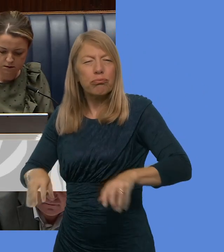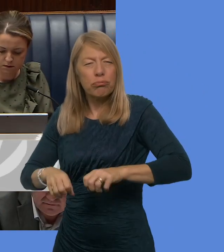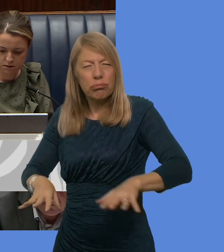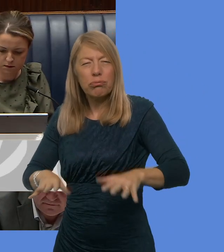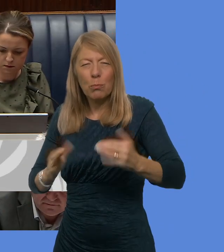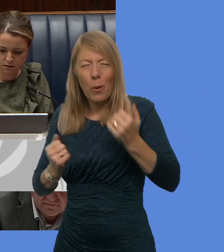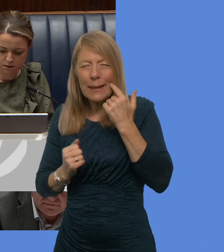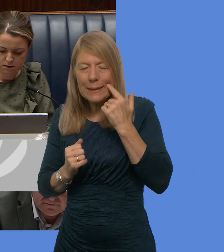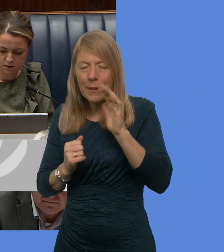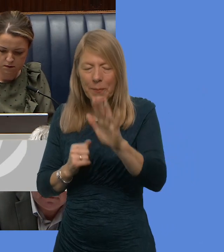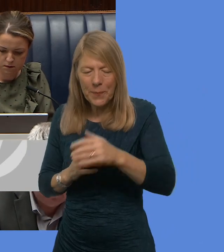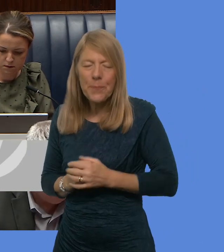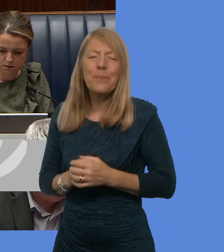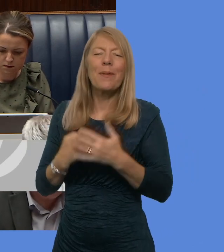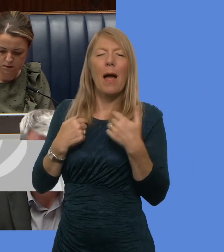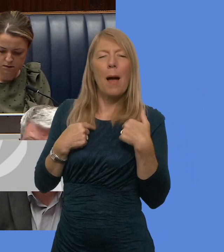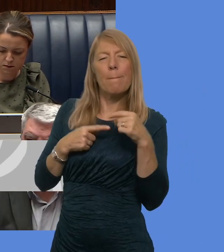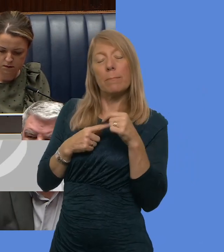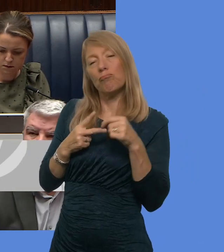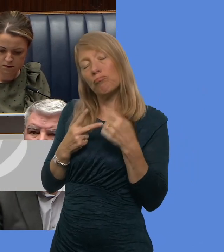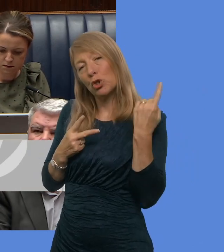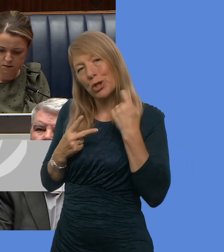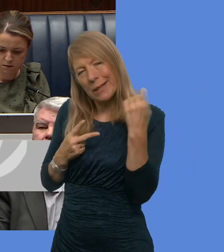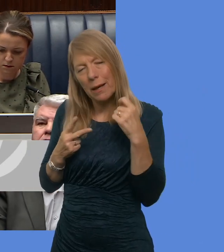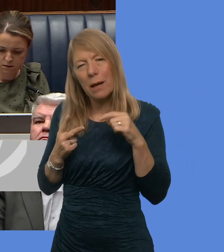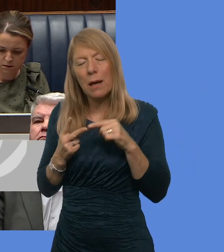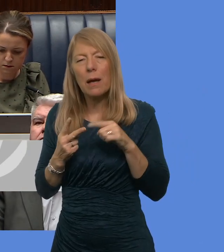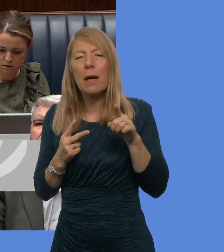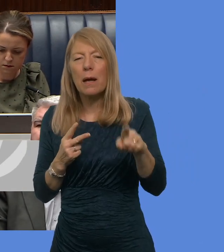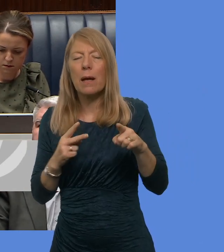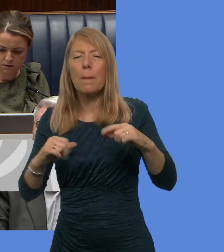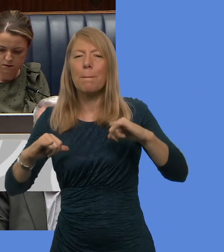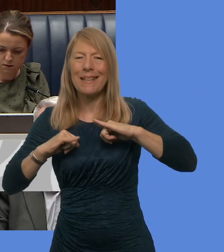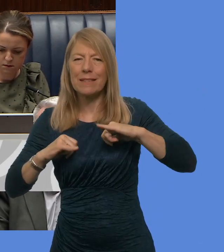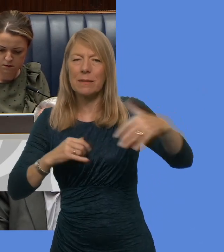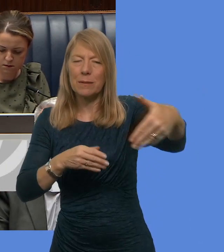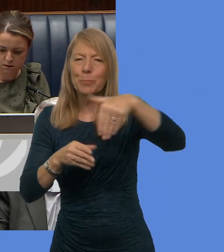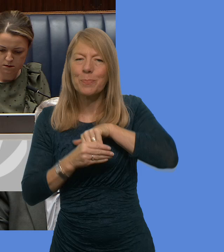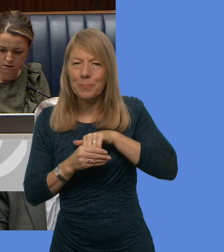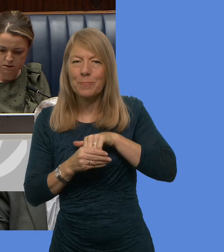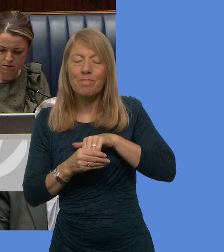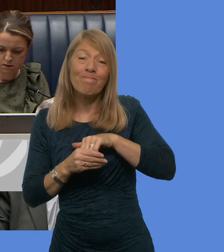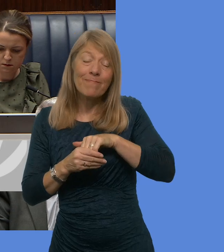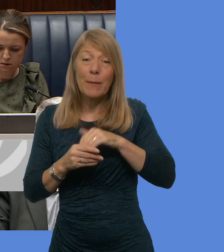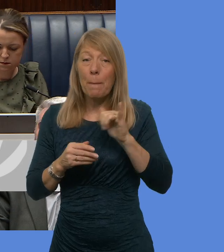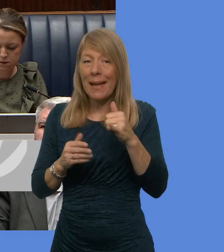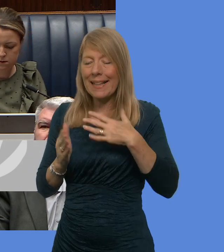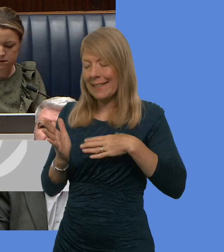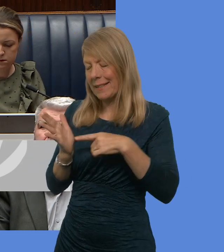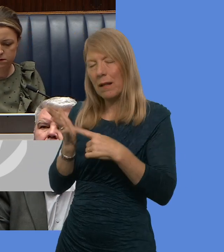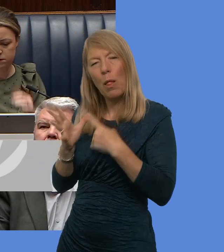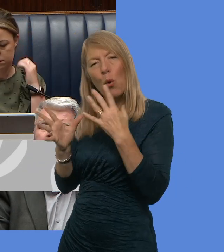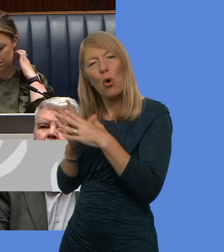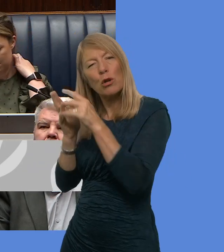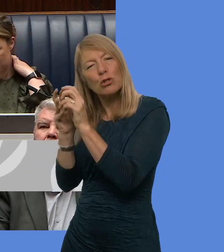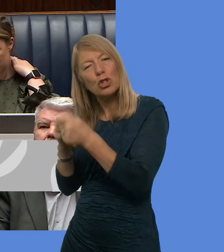developer contributions, that may require legislative change, and I'm exploring that to see if that's part of the